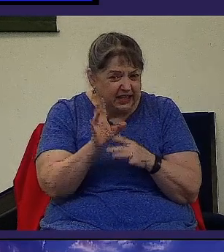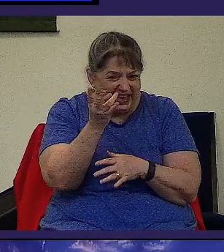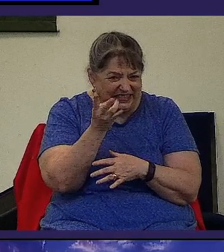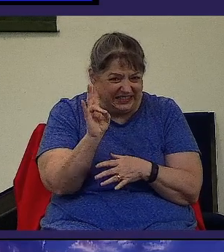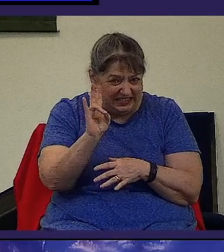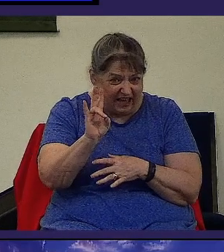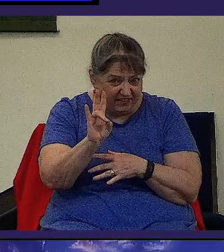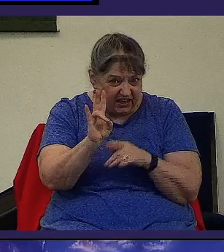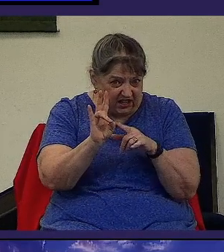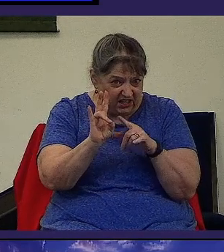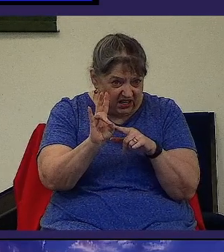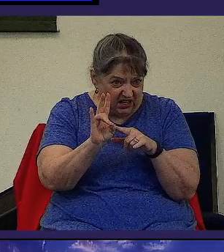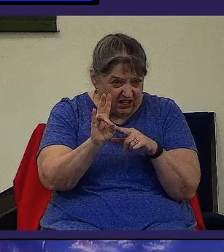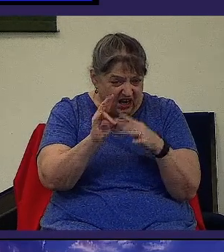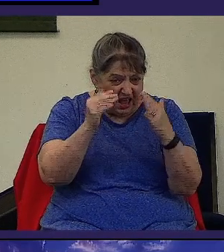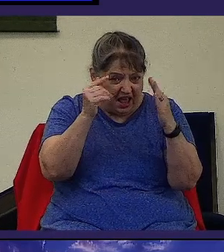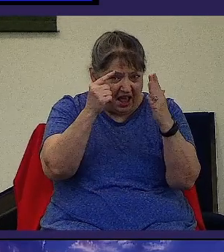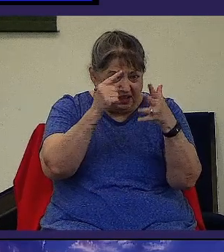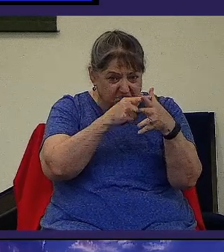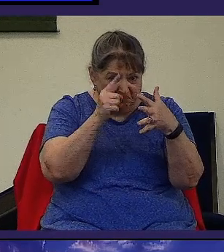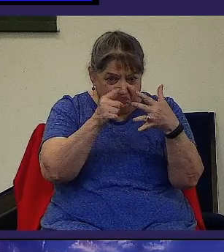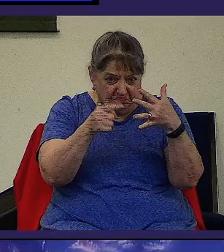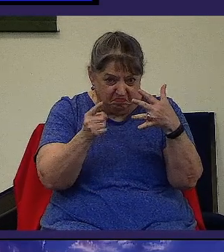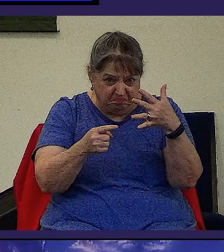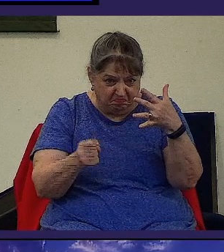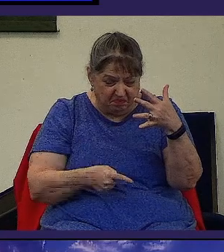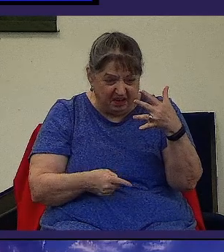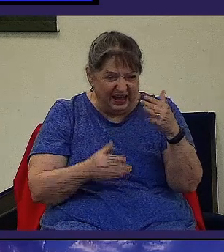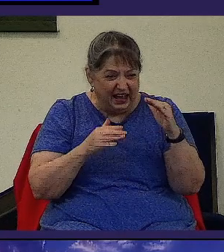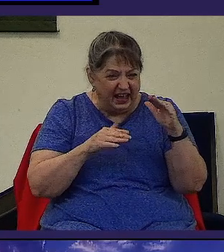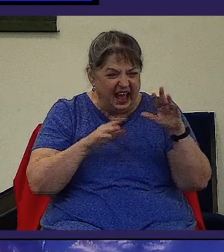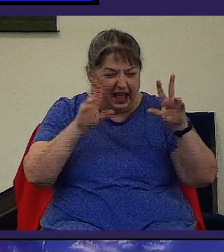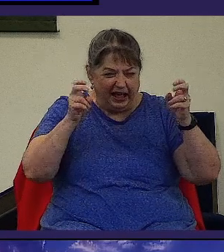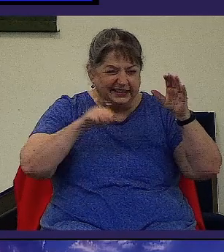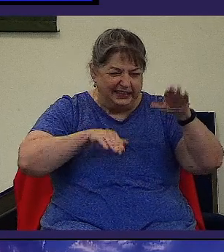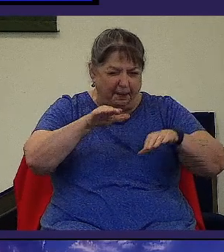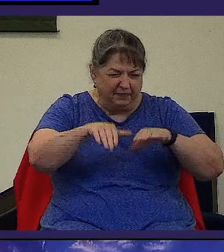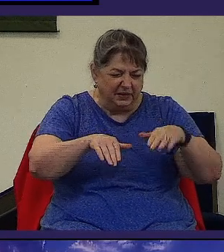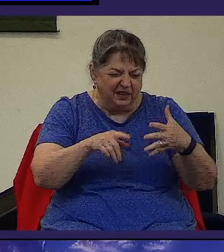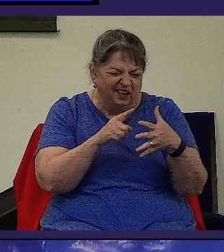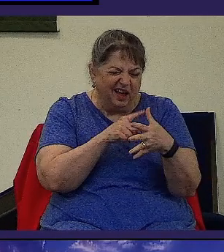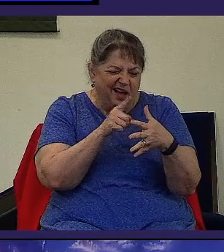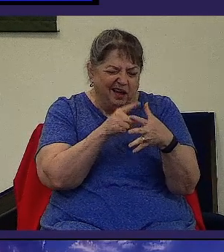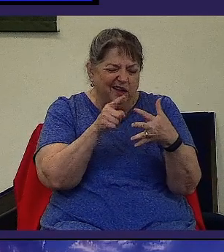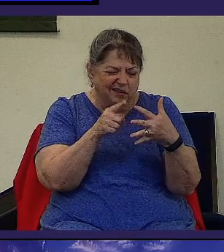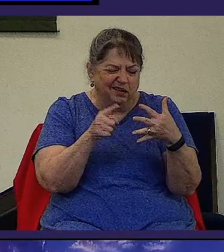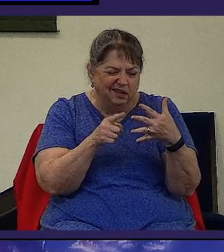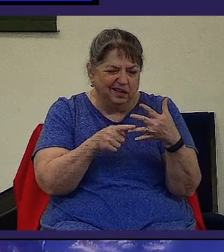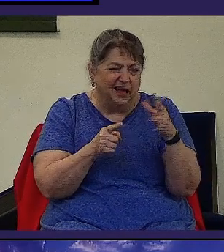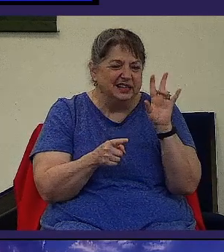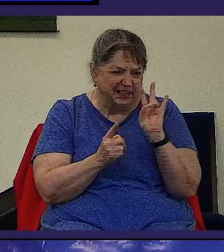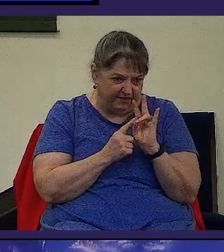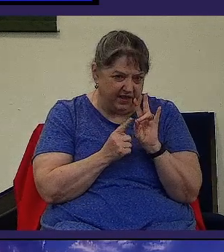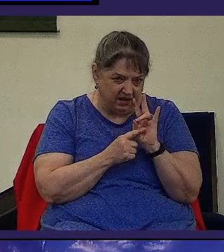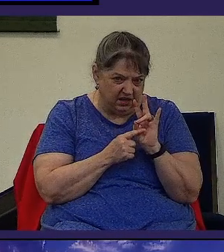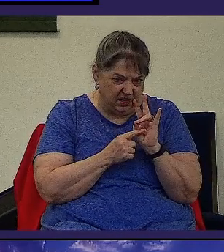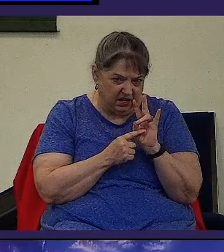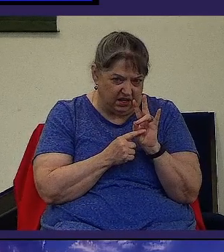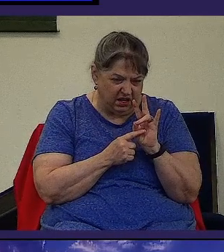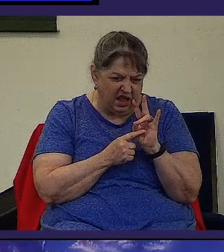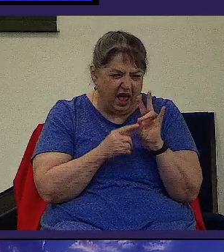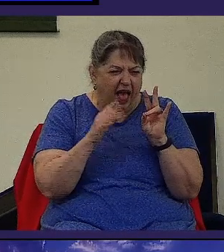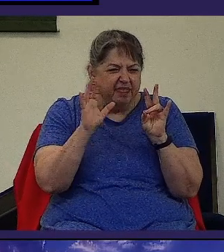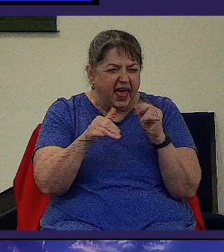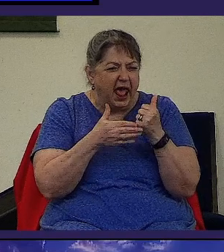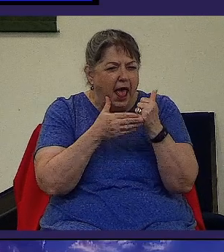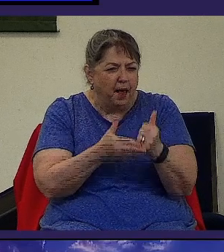that we think is very uh important in a new christian's life to to to